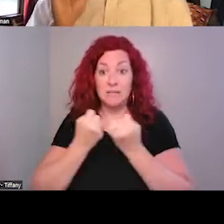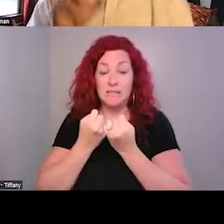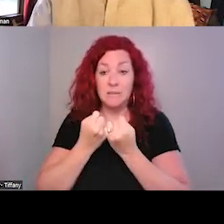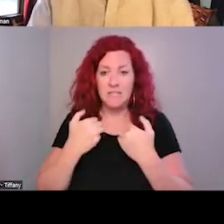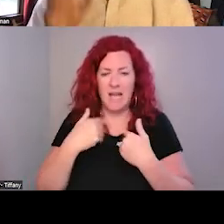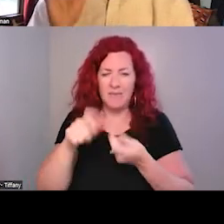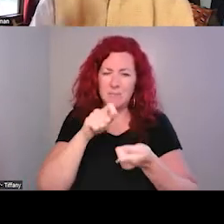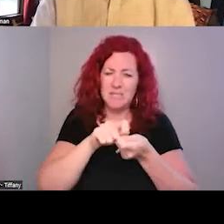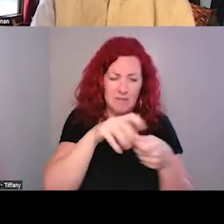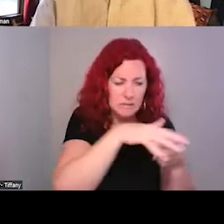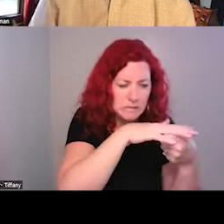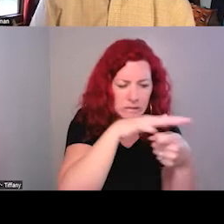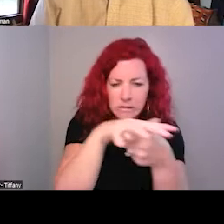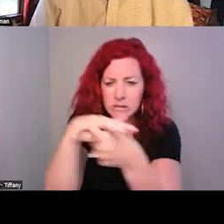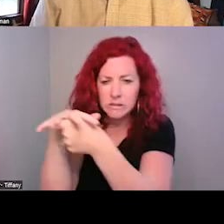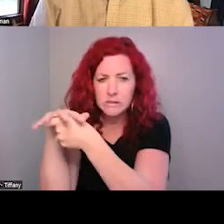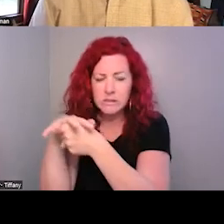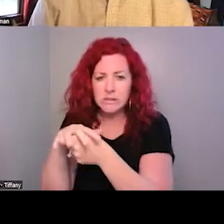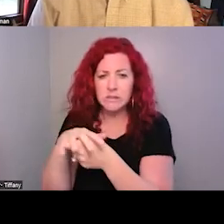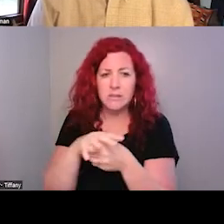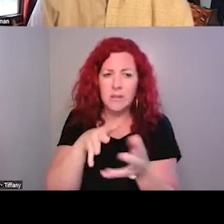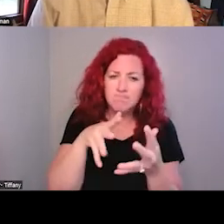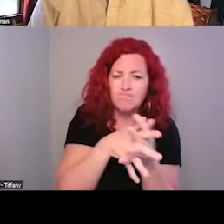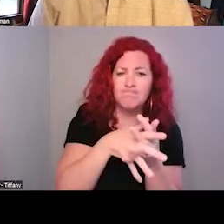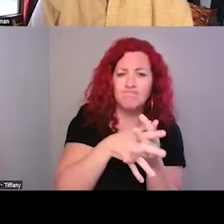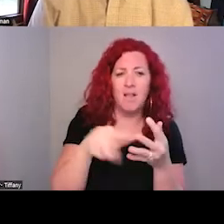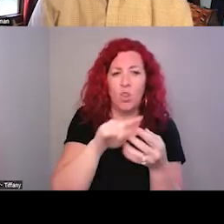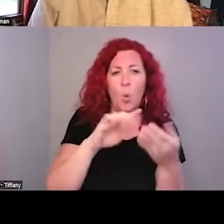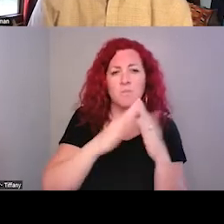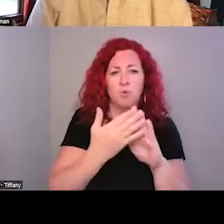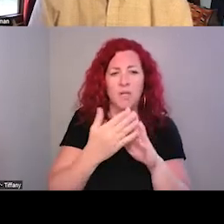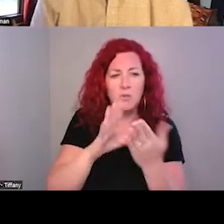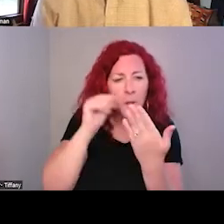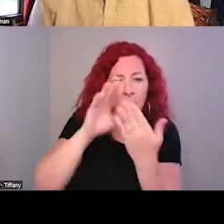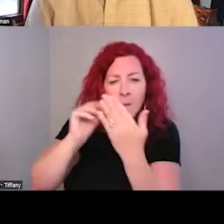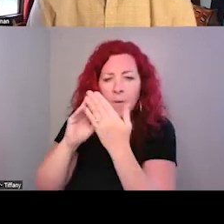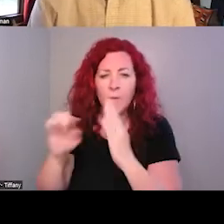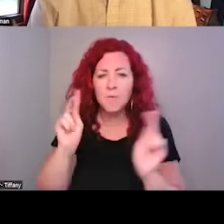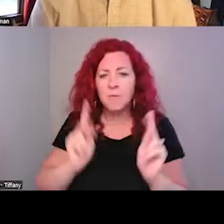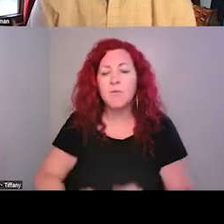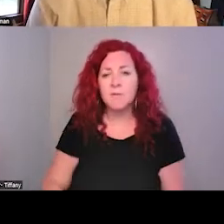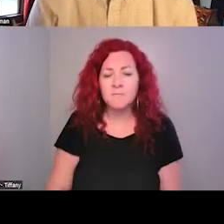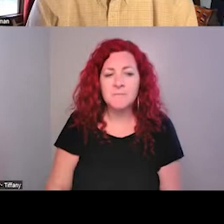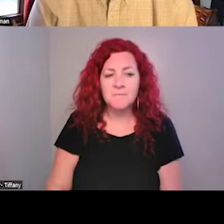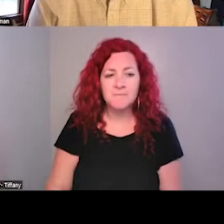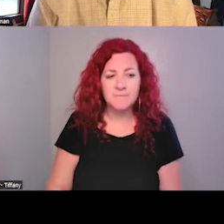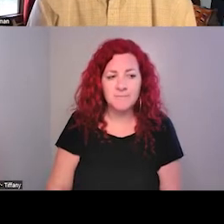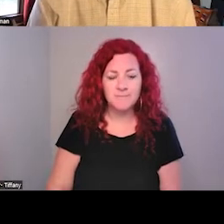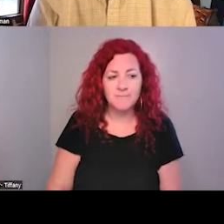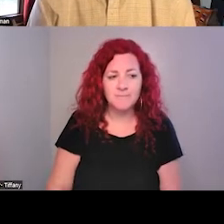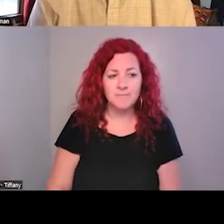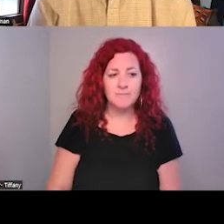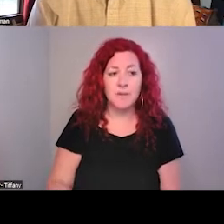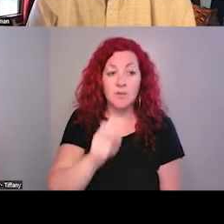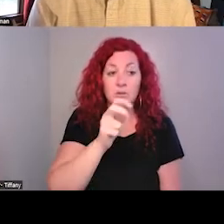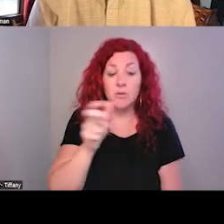city where they're constantly embedded in those communities so that they can really get to know local folks. Having transport protocols that should